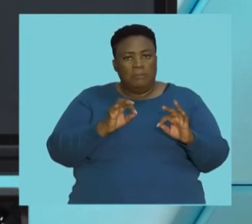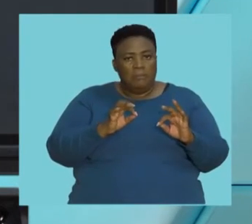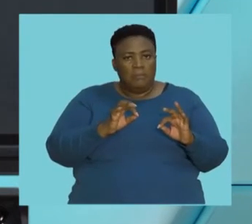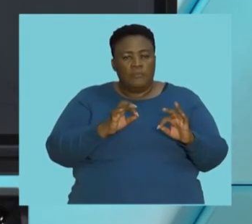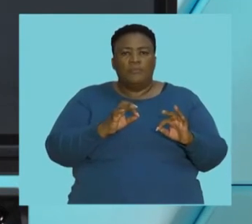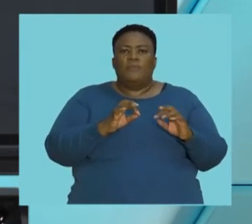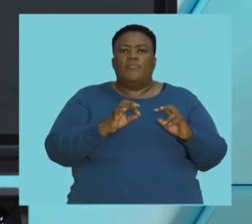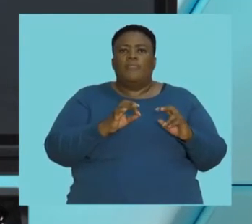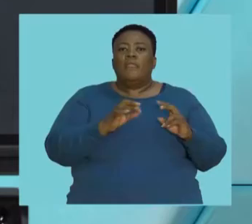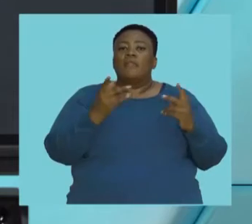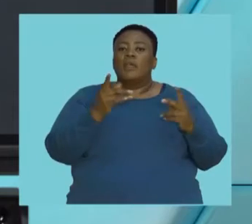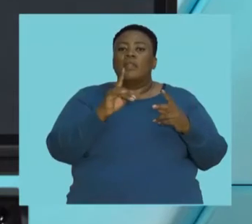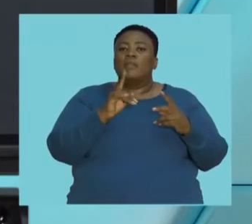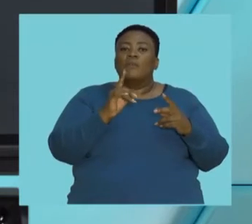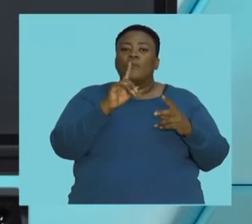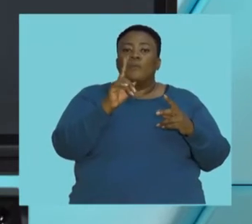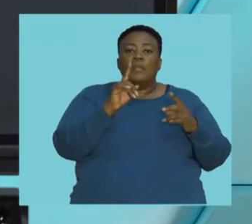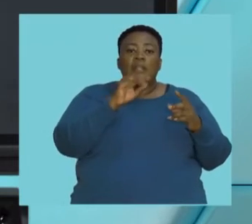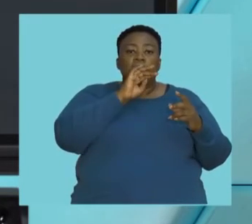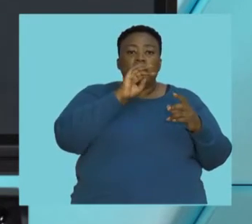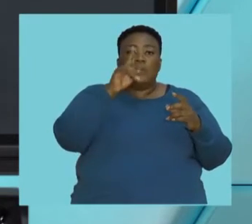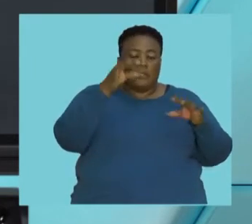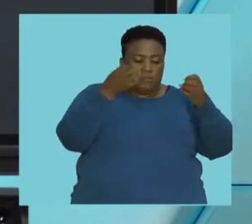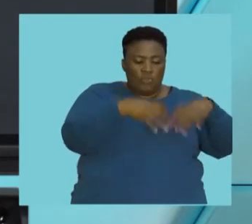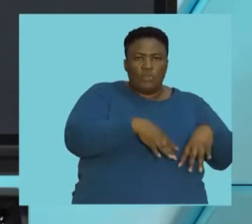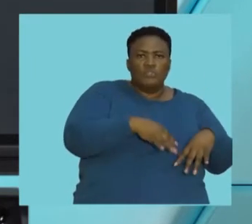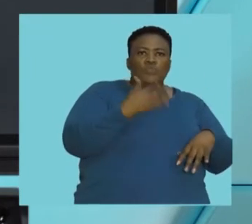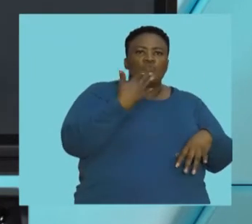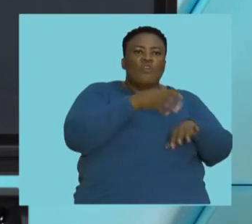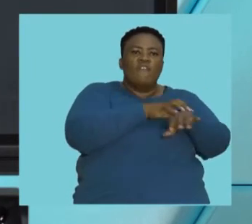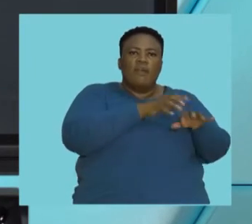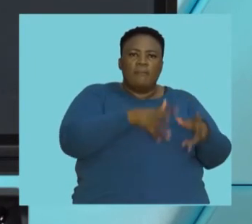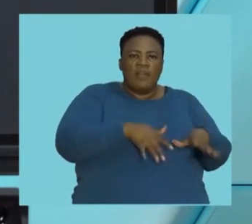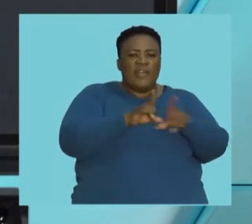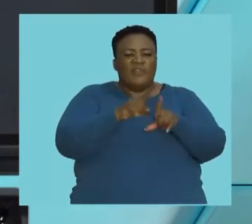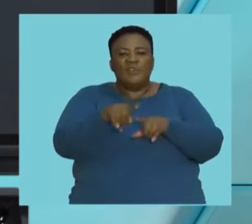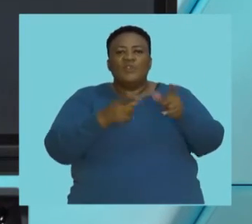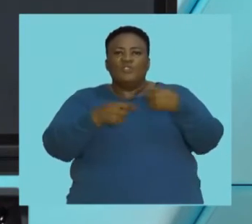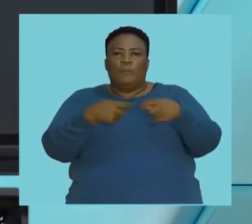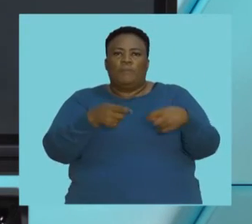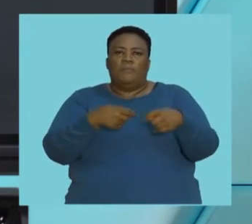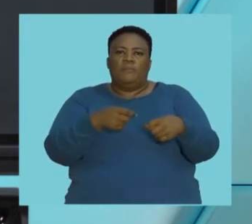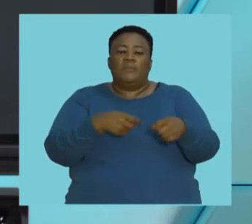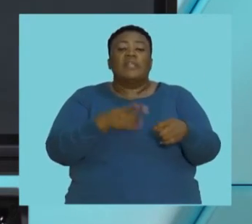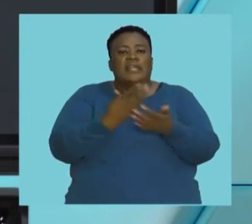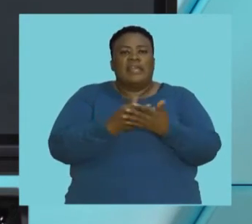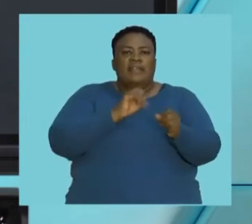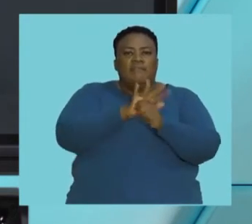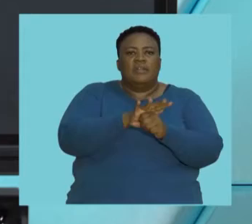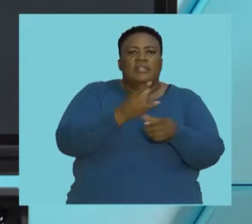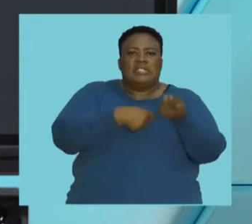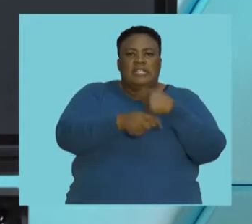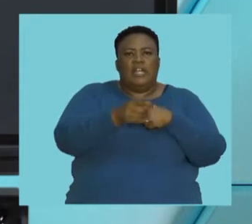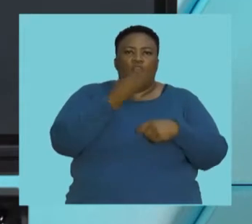unconsumable or doesn't look appealing, there's a loss to the farmer and there's a loss to the retailer. This will in turn